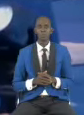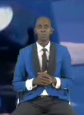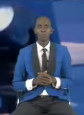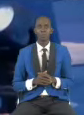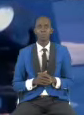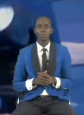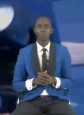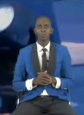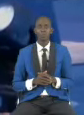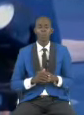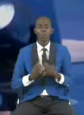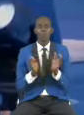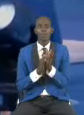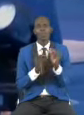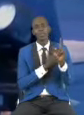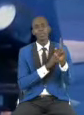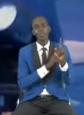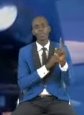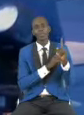Praise the Lord.